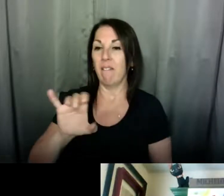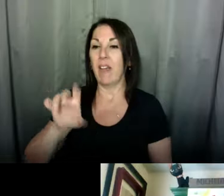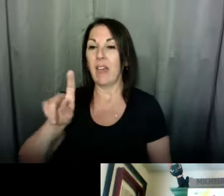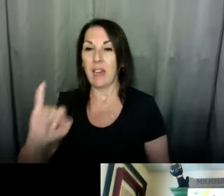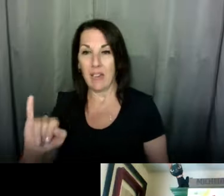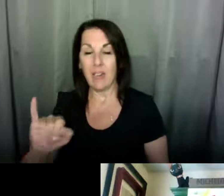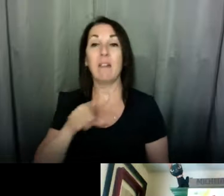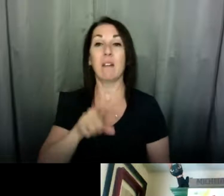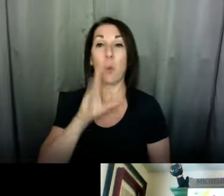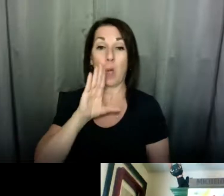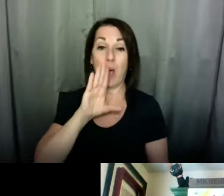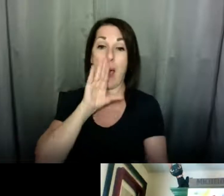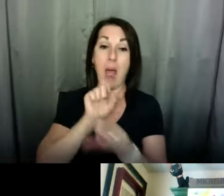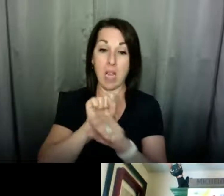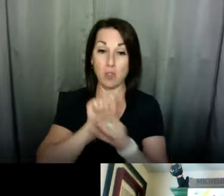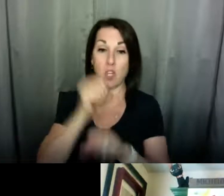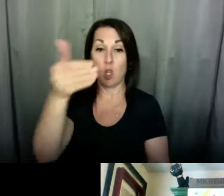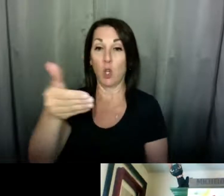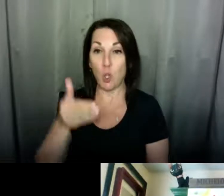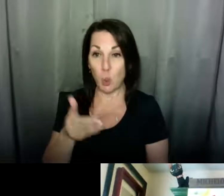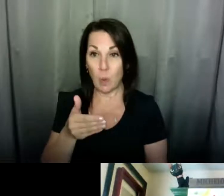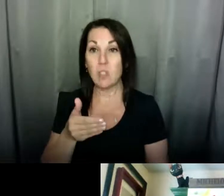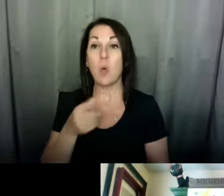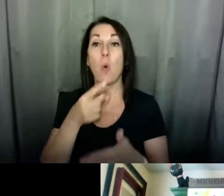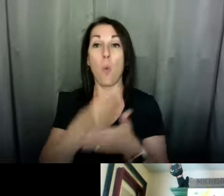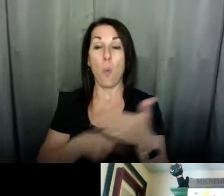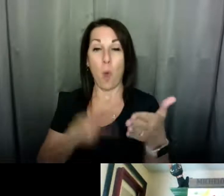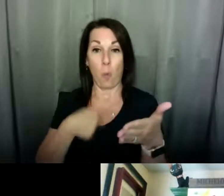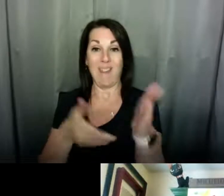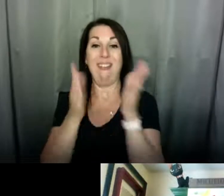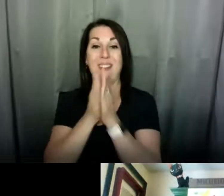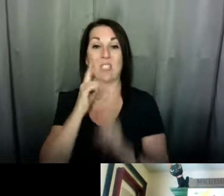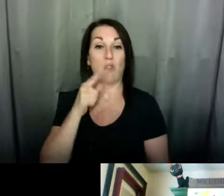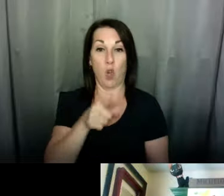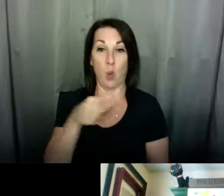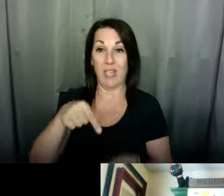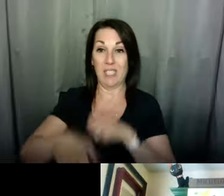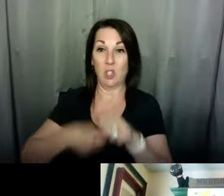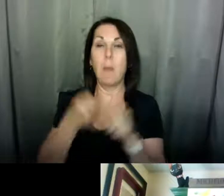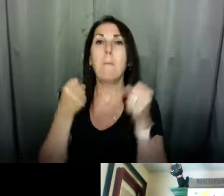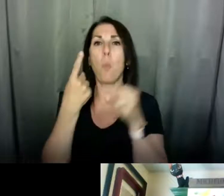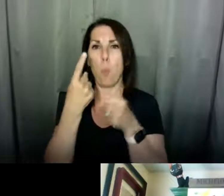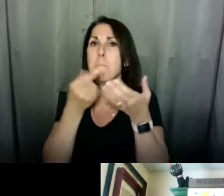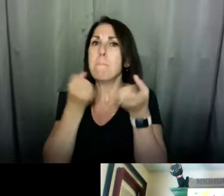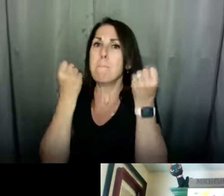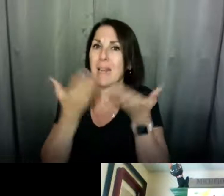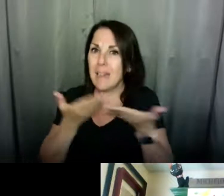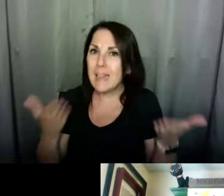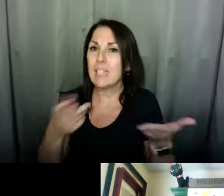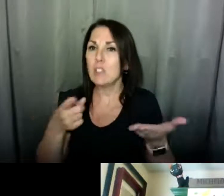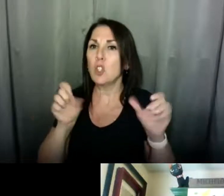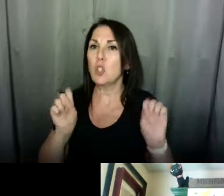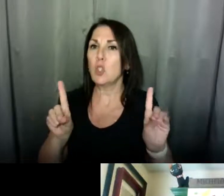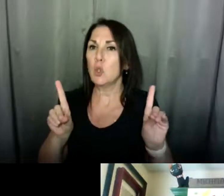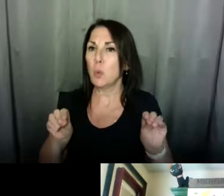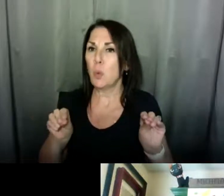and Vicky's going to actually introduce what we've asked her to do this year, or one of the many things we've asked her to do,